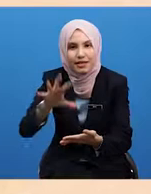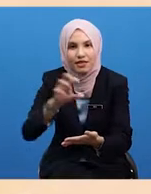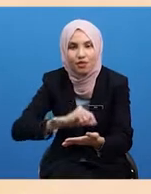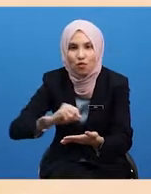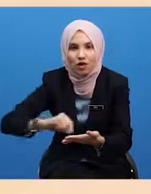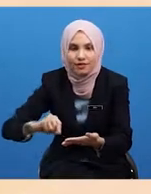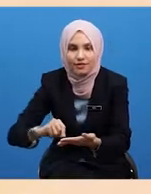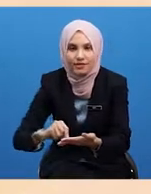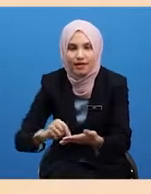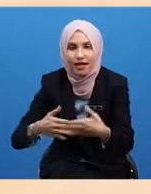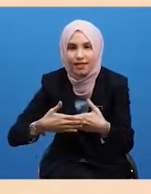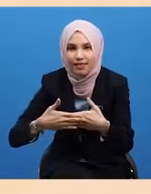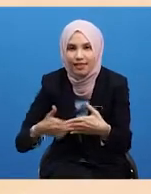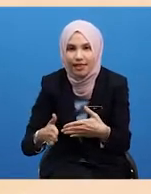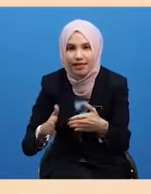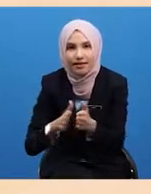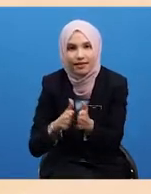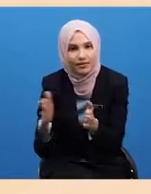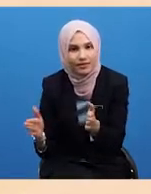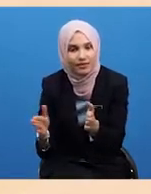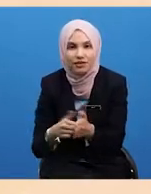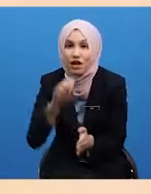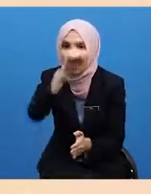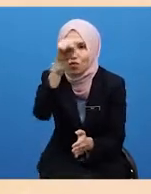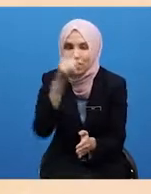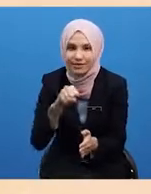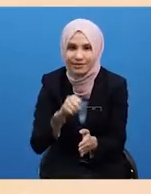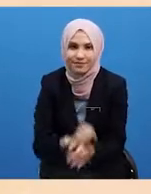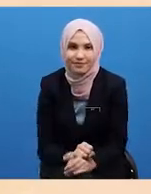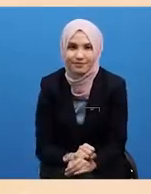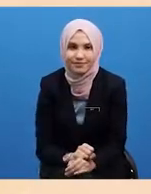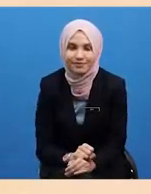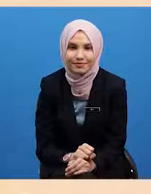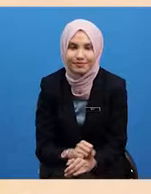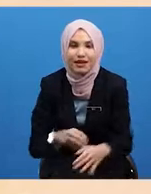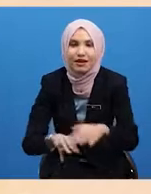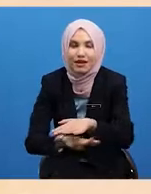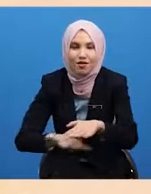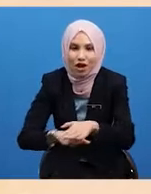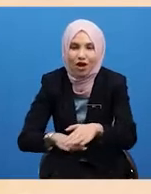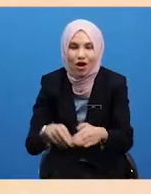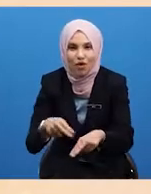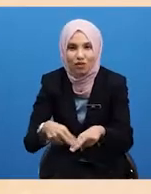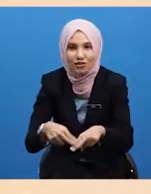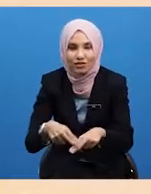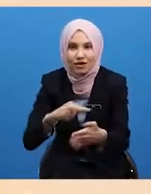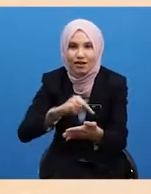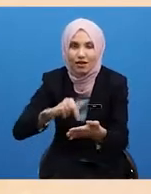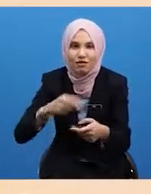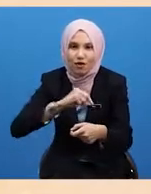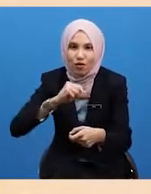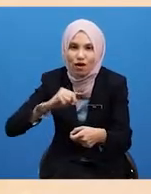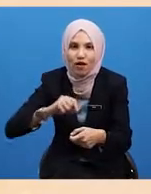area next to the question. This way, we can refer to our short notes as we write our answer.